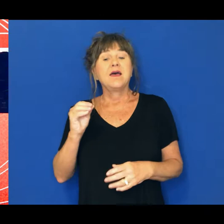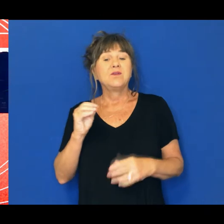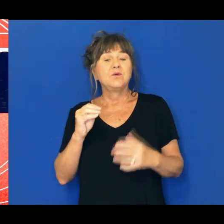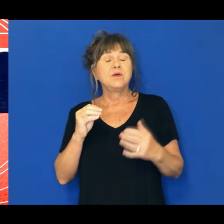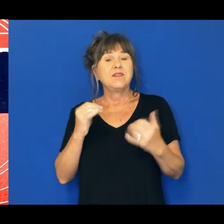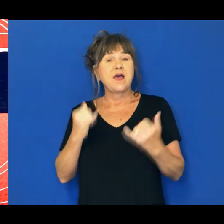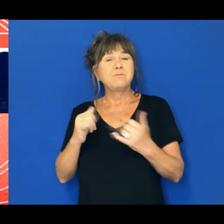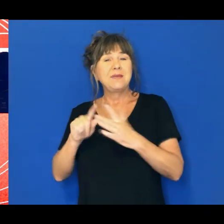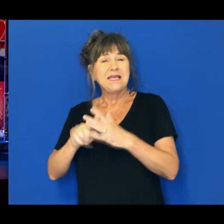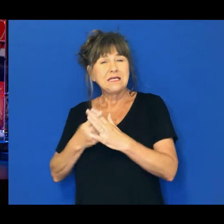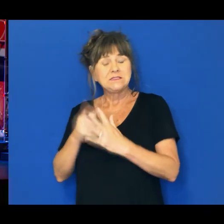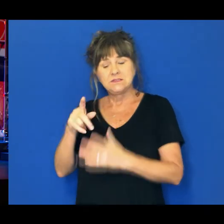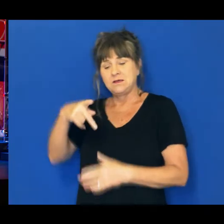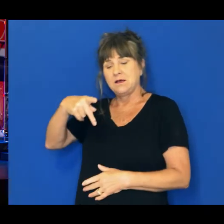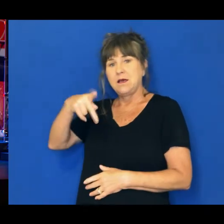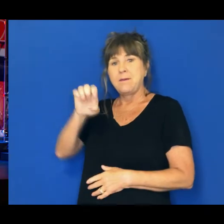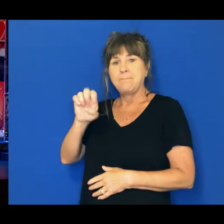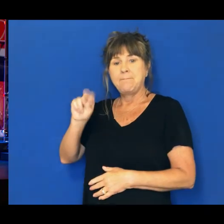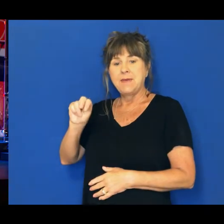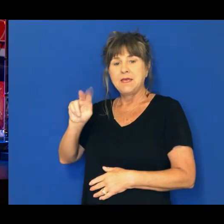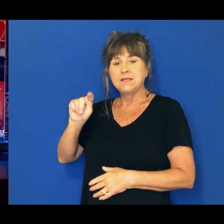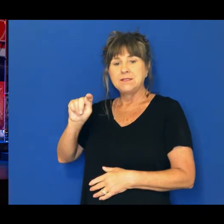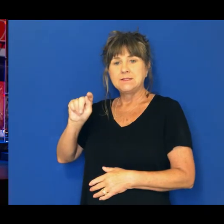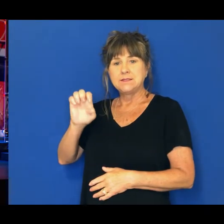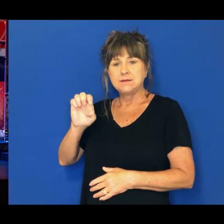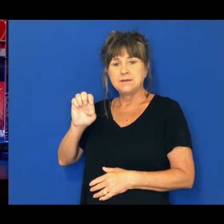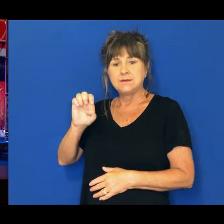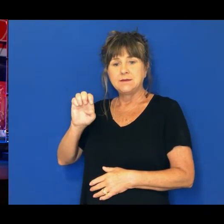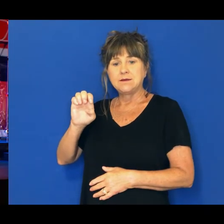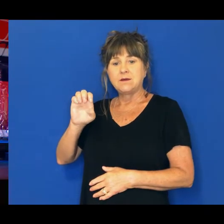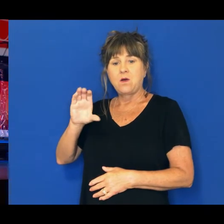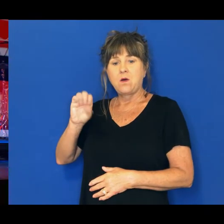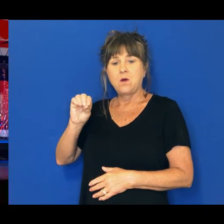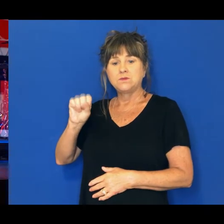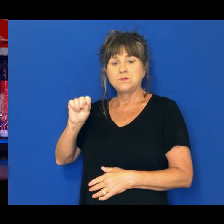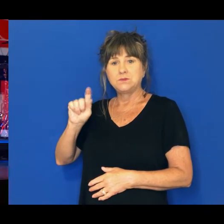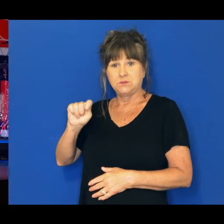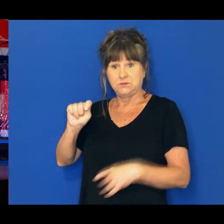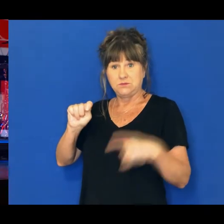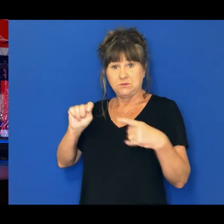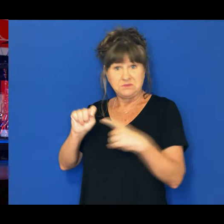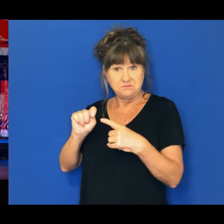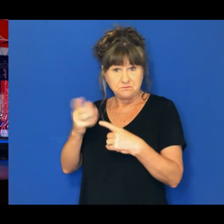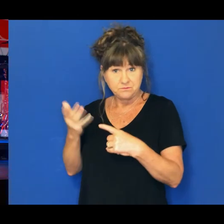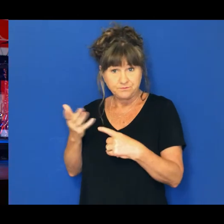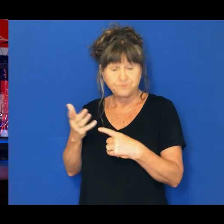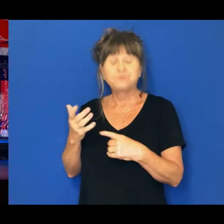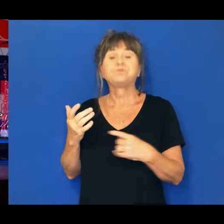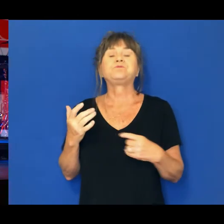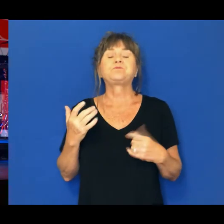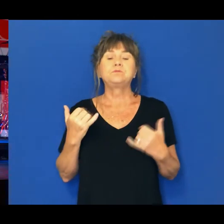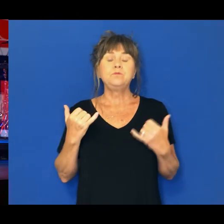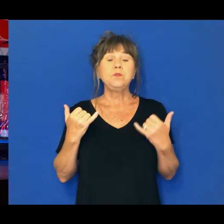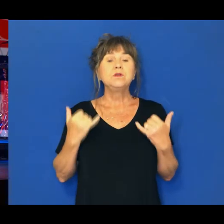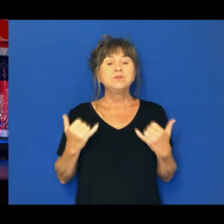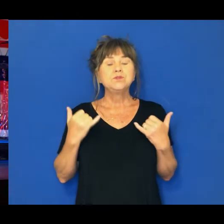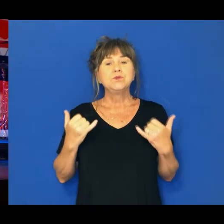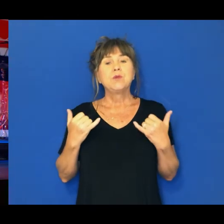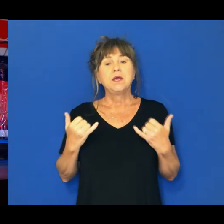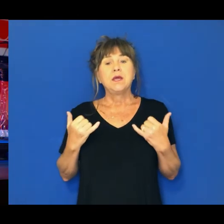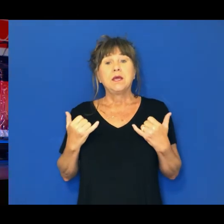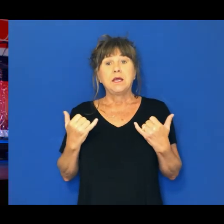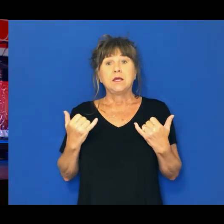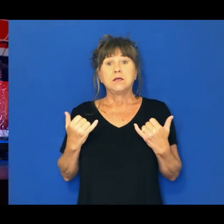know you're new and you're like, all right, is it snakes in a plane already? Because I just got here. Like, what are we talking about? Pentecost. What is this? Today in the church calendar, if you looked